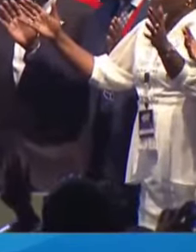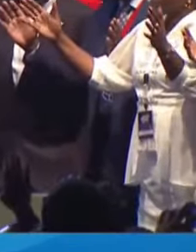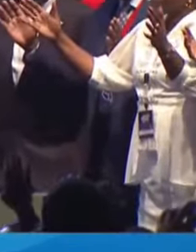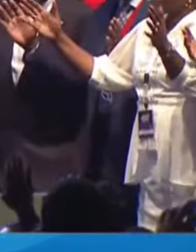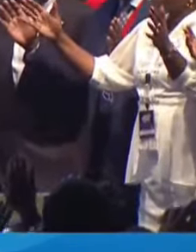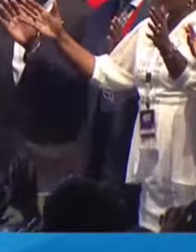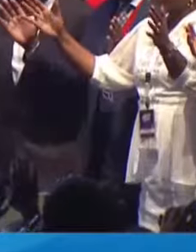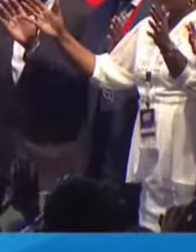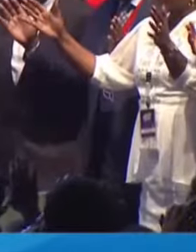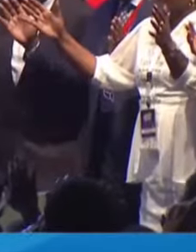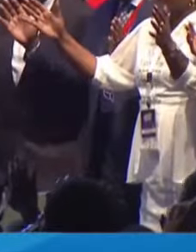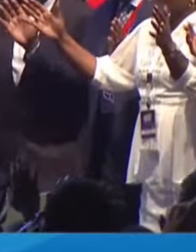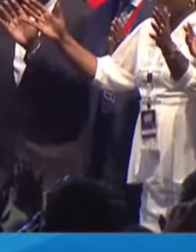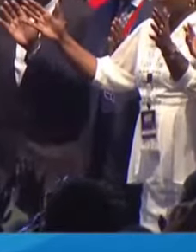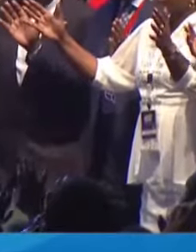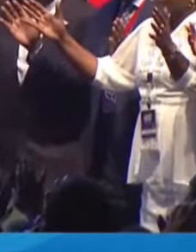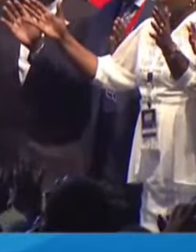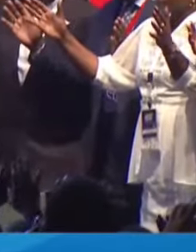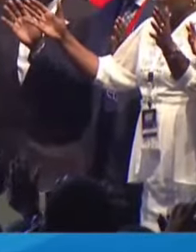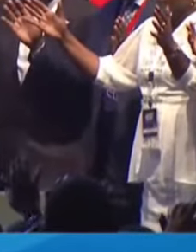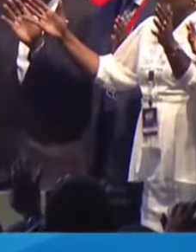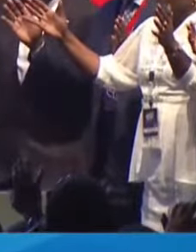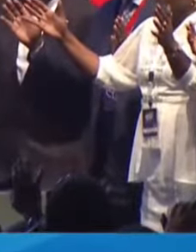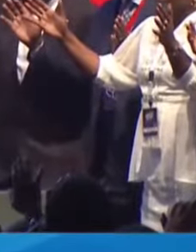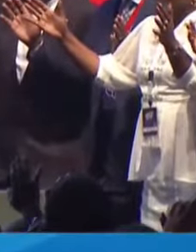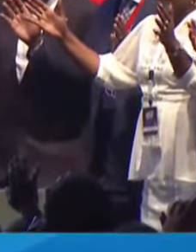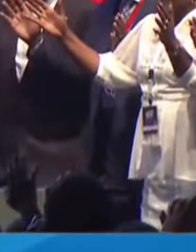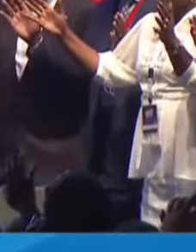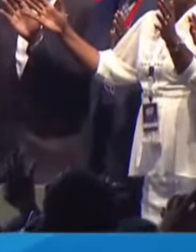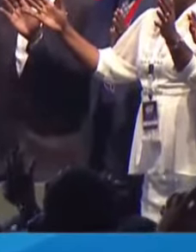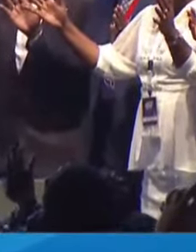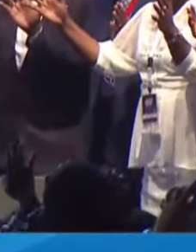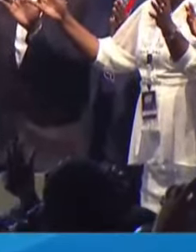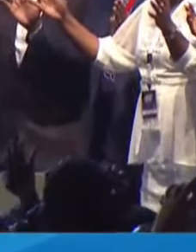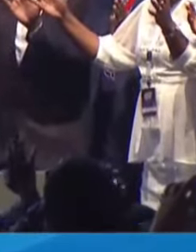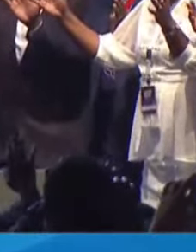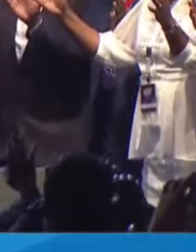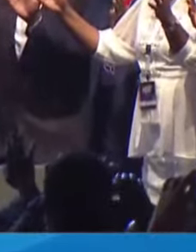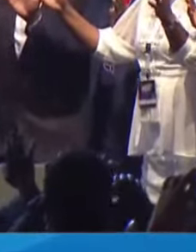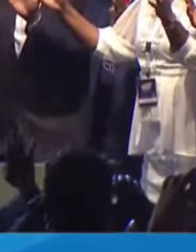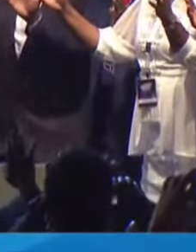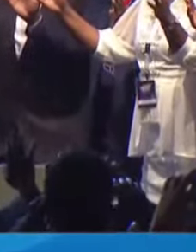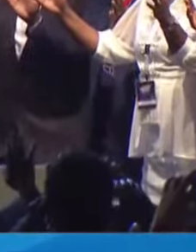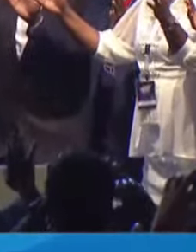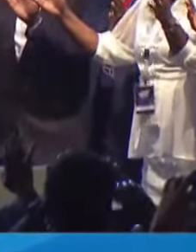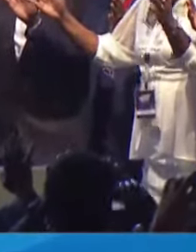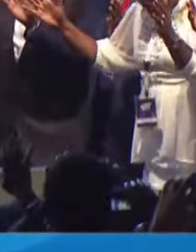and wisdom because this nation is a blessed